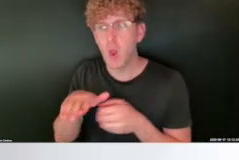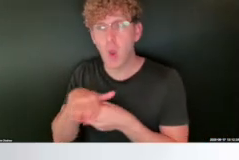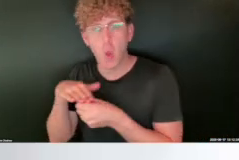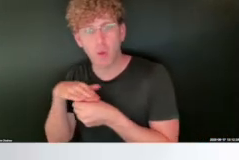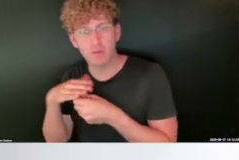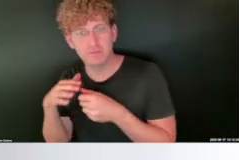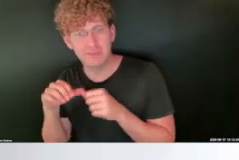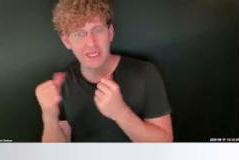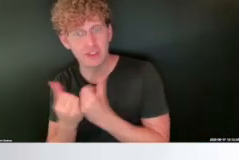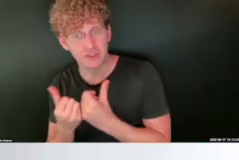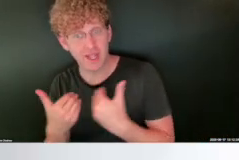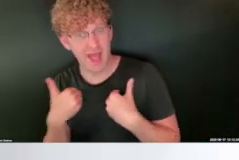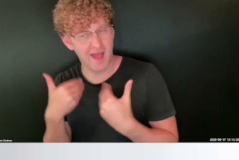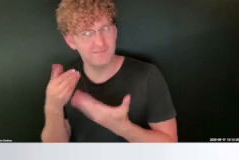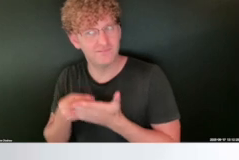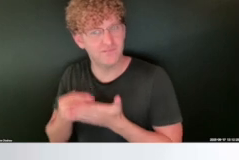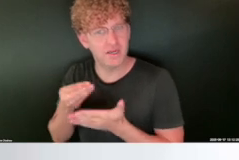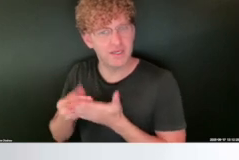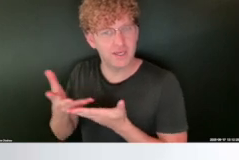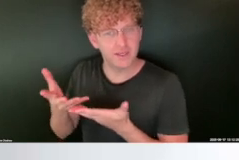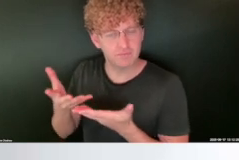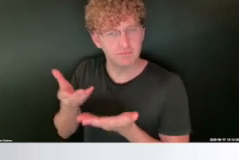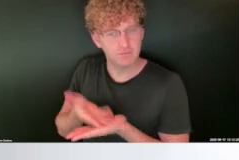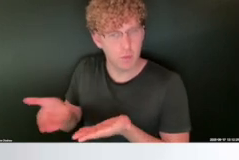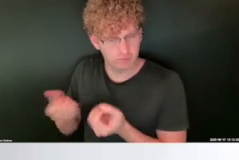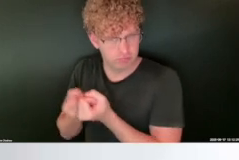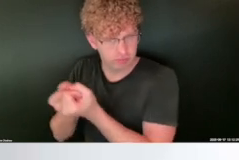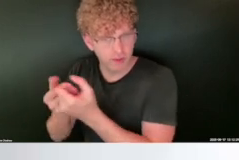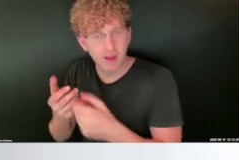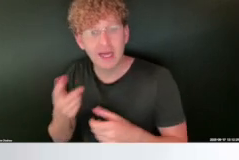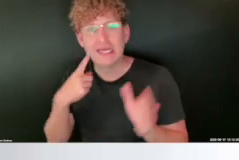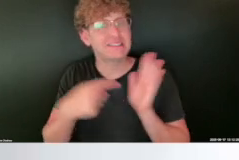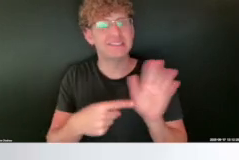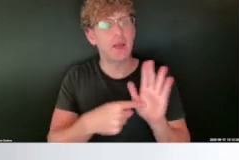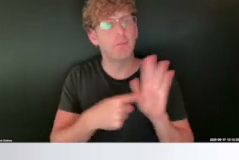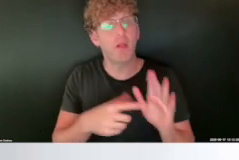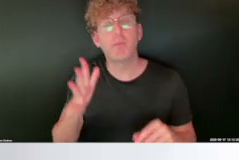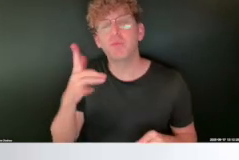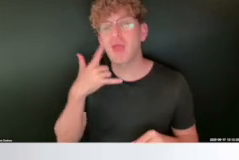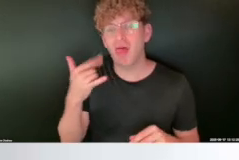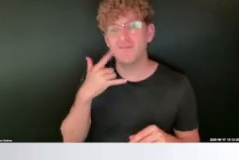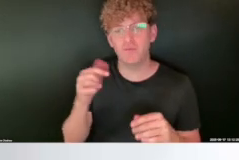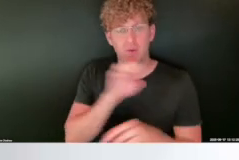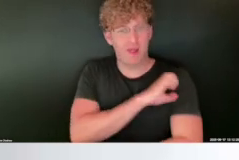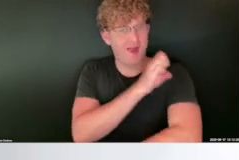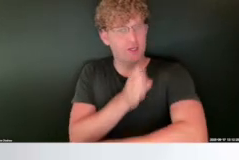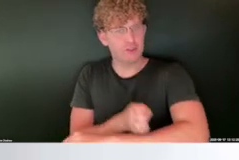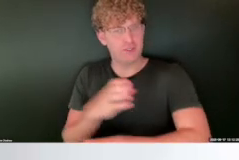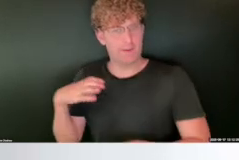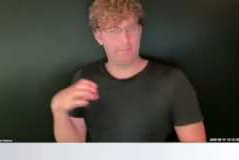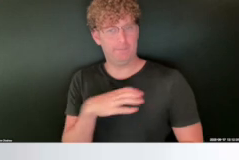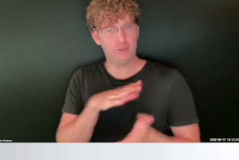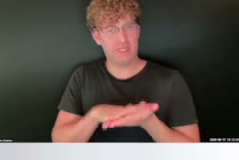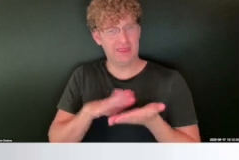of these include the California Energy Commission's Clean Transportation Program and the Strategic Growth